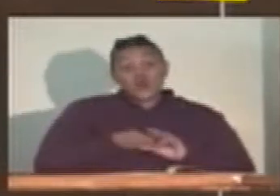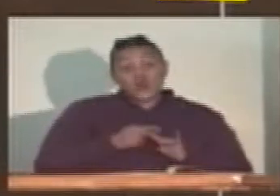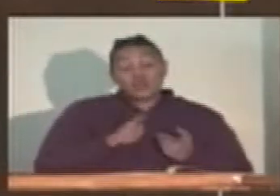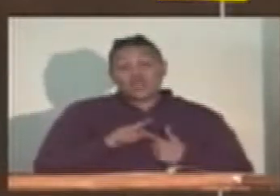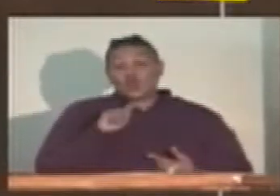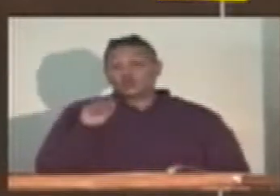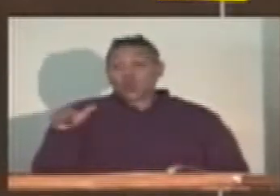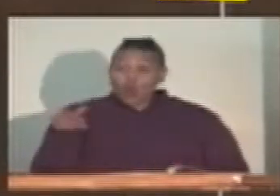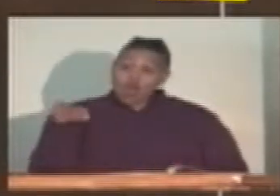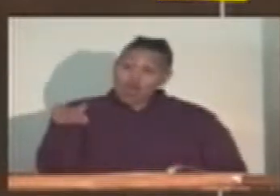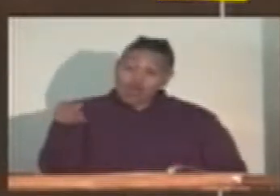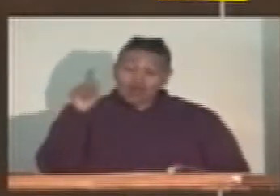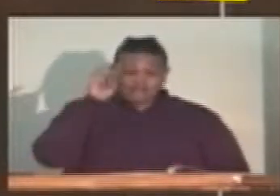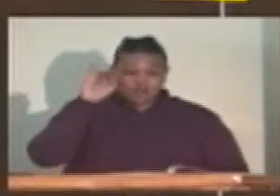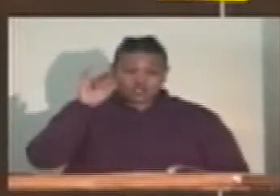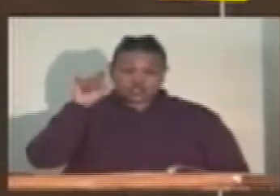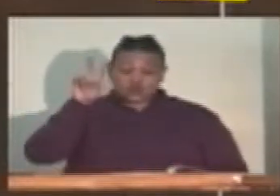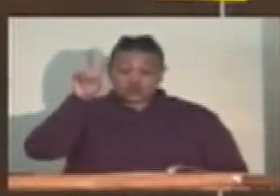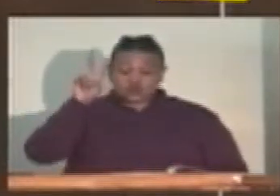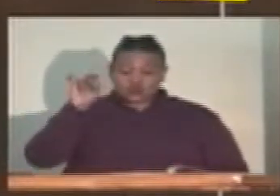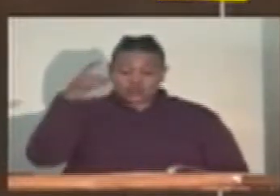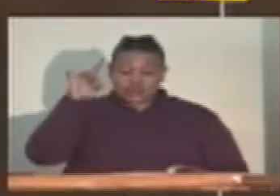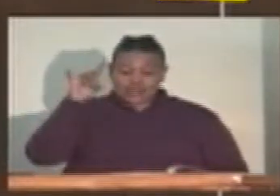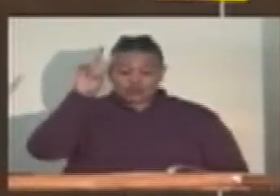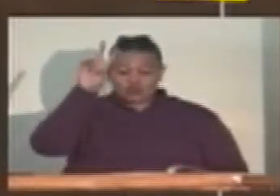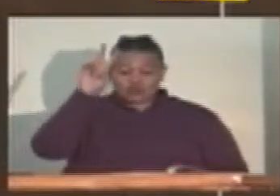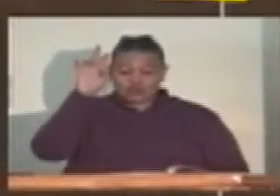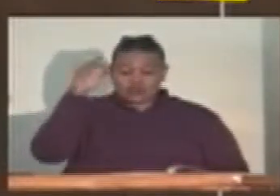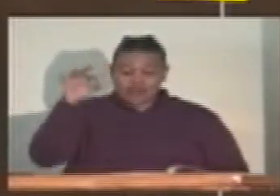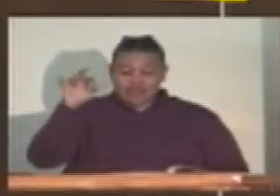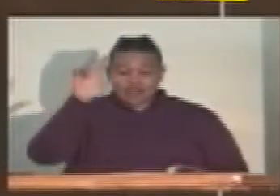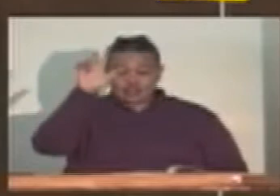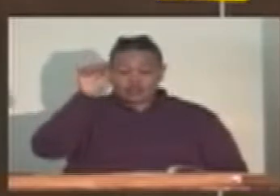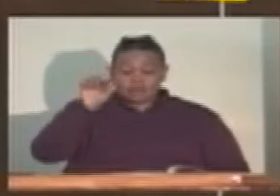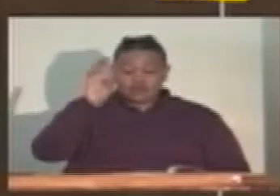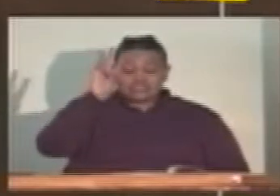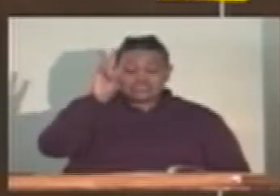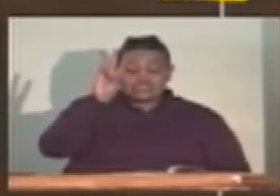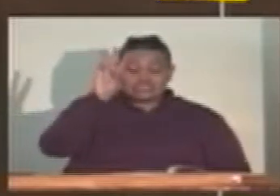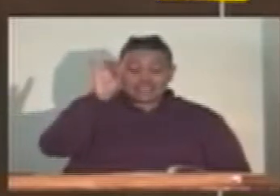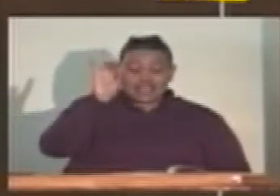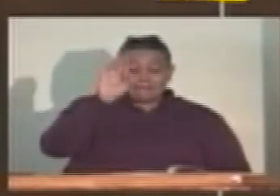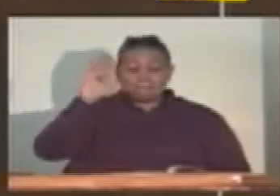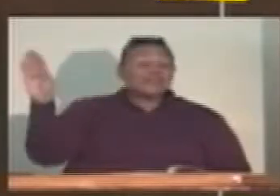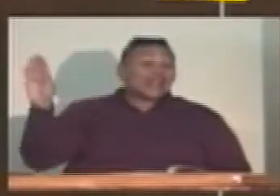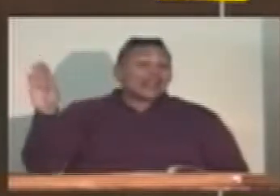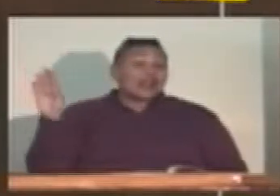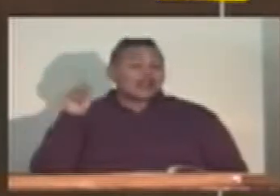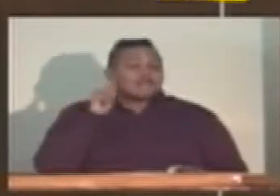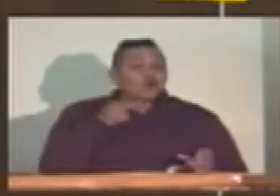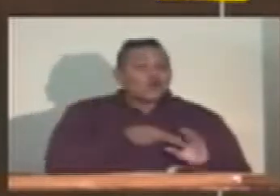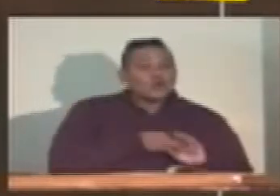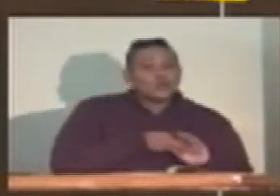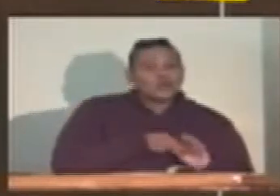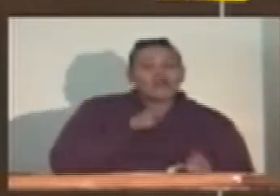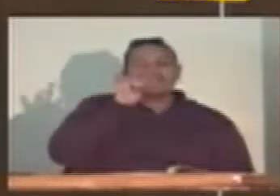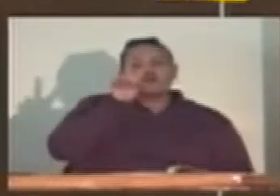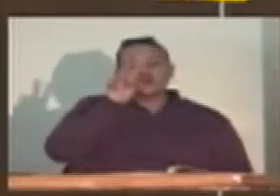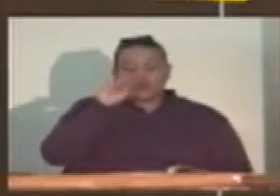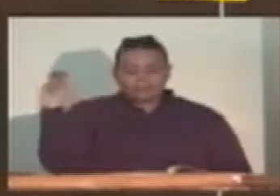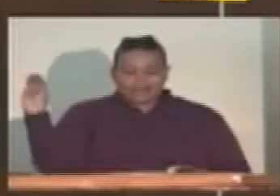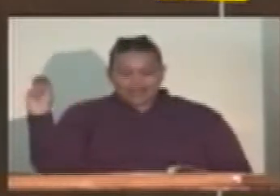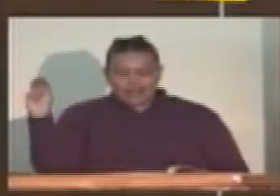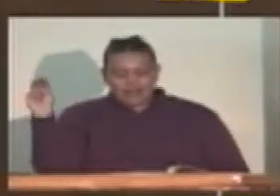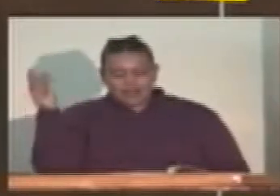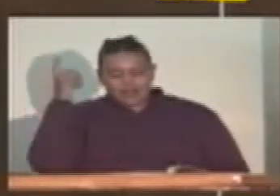in 2018-19 are $3.68 billion on fuel and $42